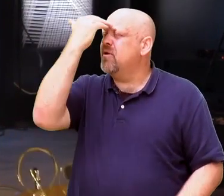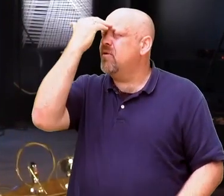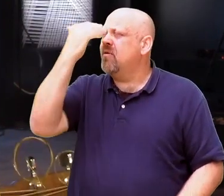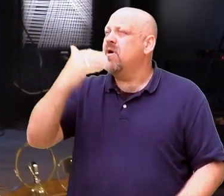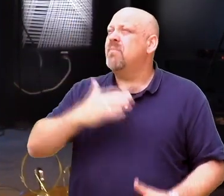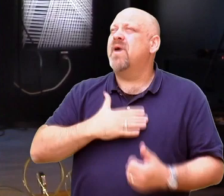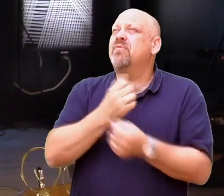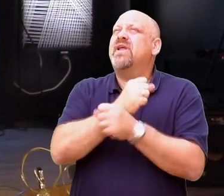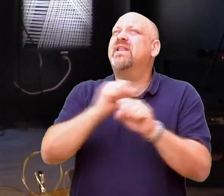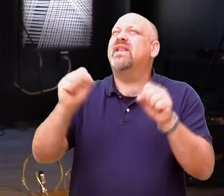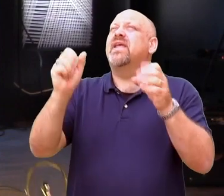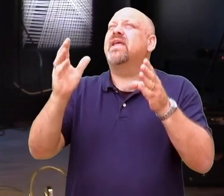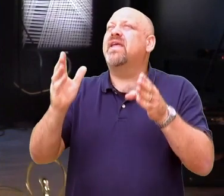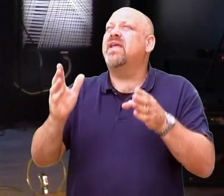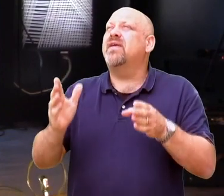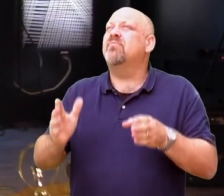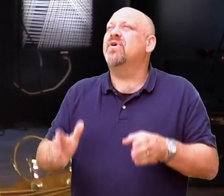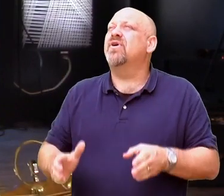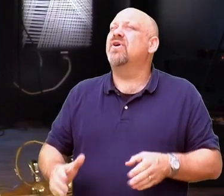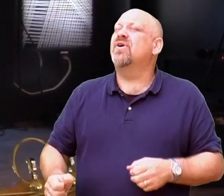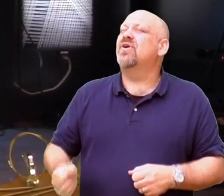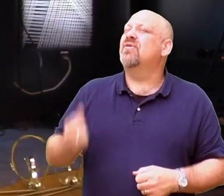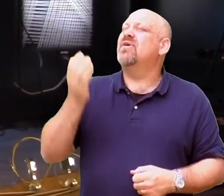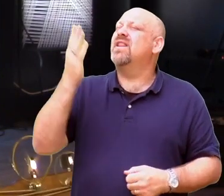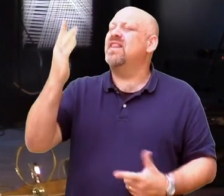I know my